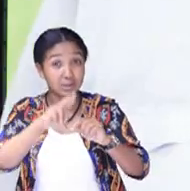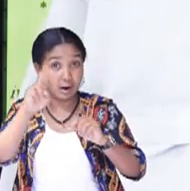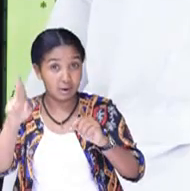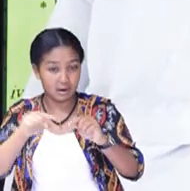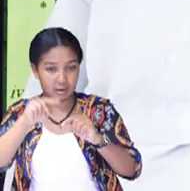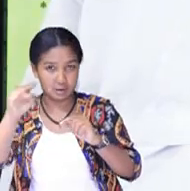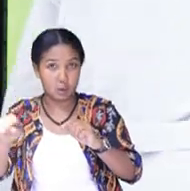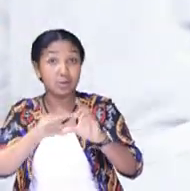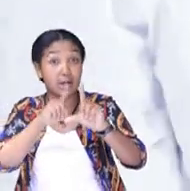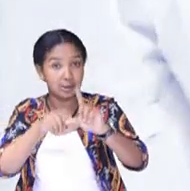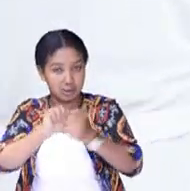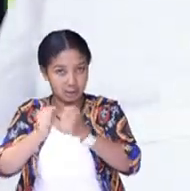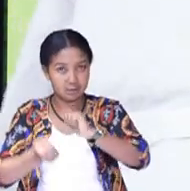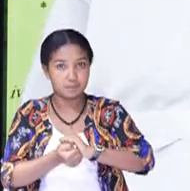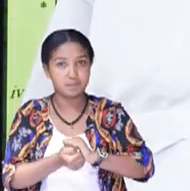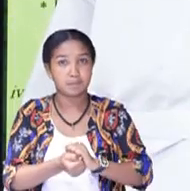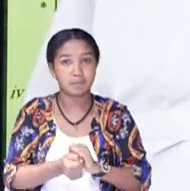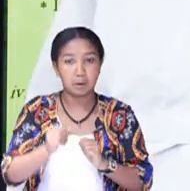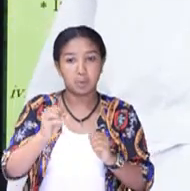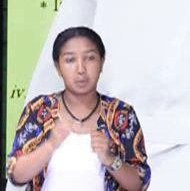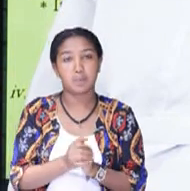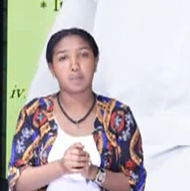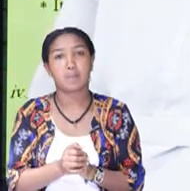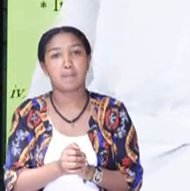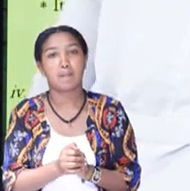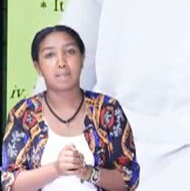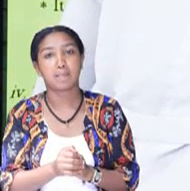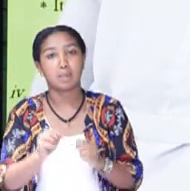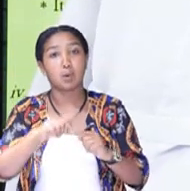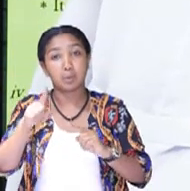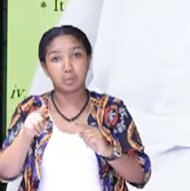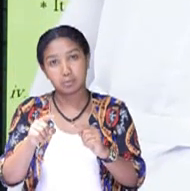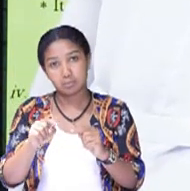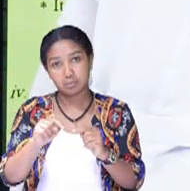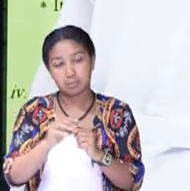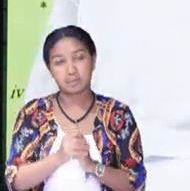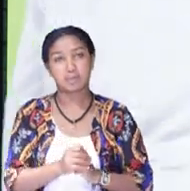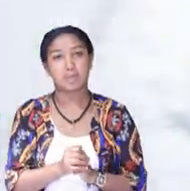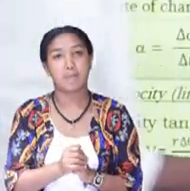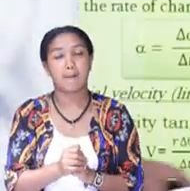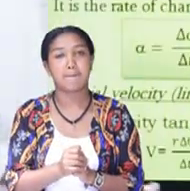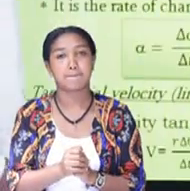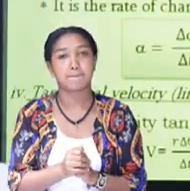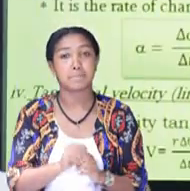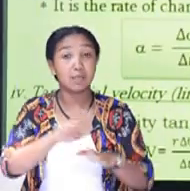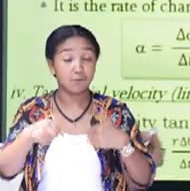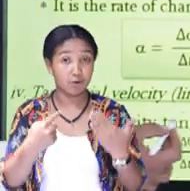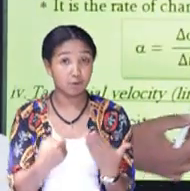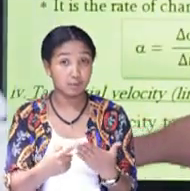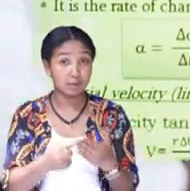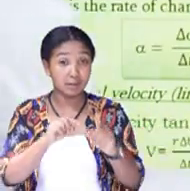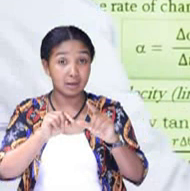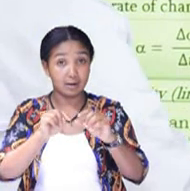the angle changes. When the particle reaches here, the angle changes. When the particle reaches here, the angle again changes. Therefore,